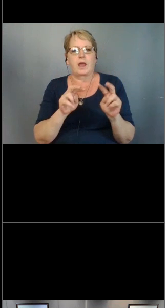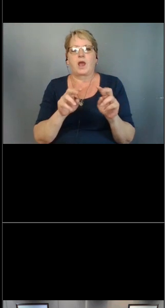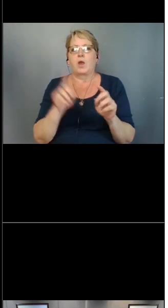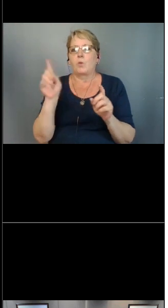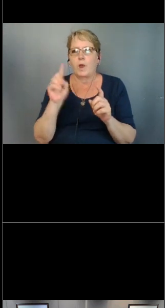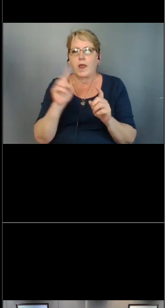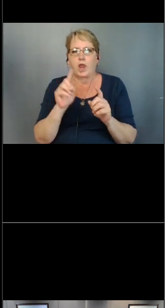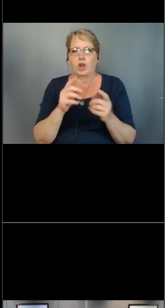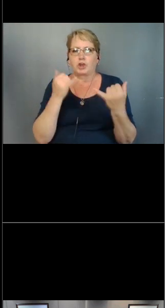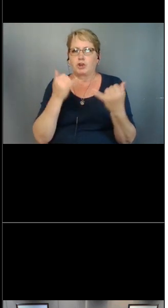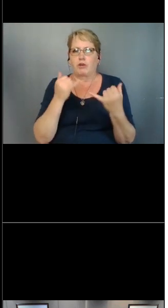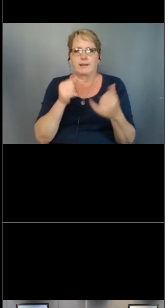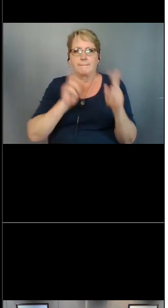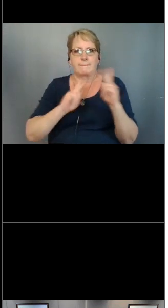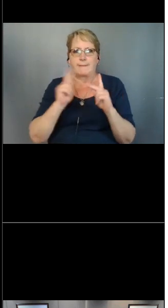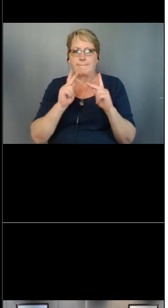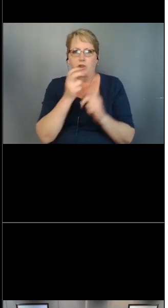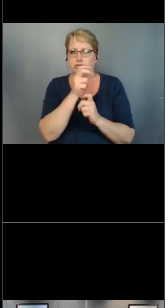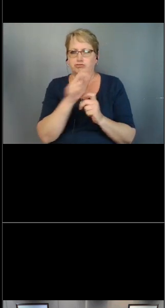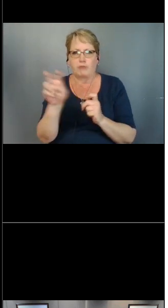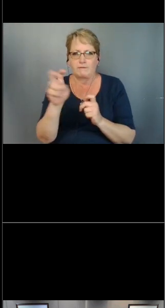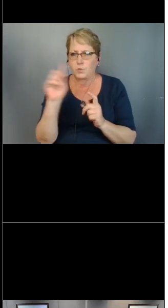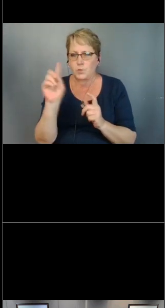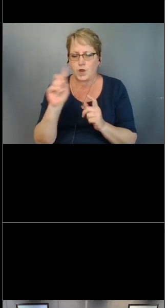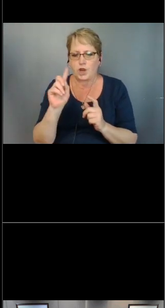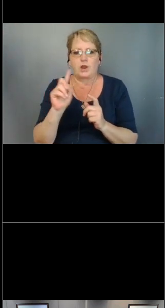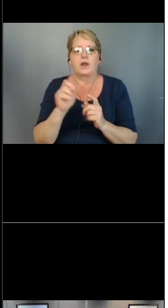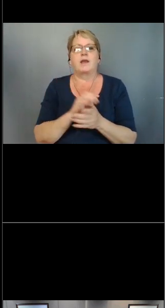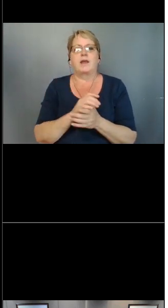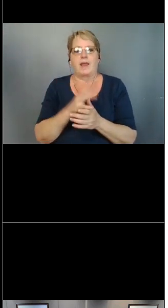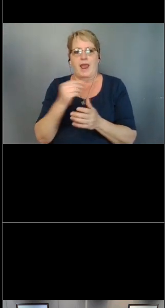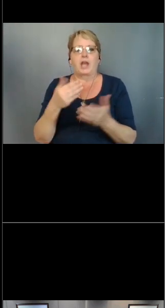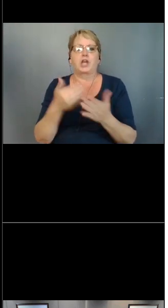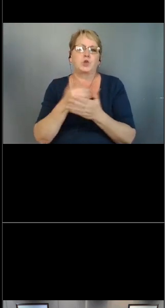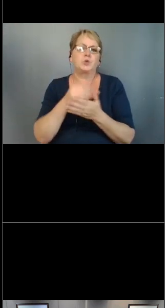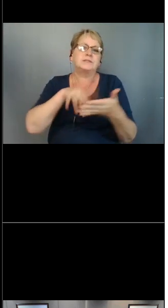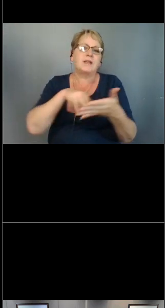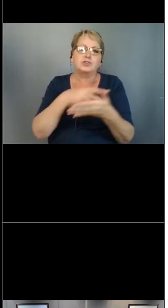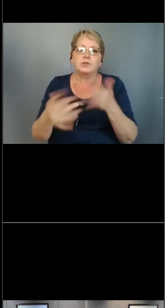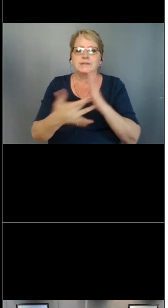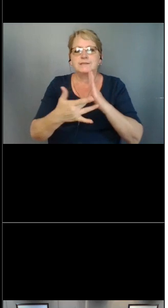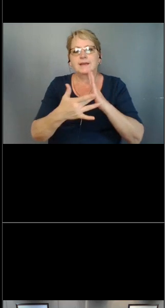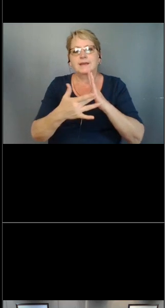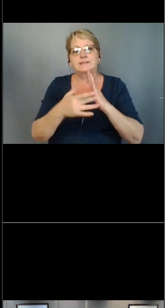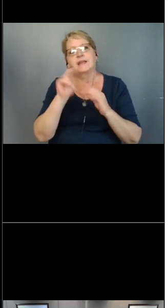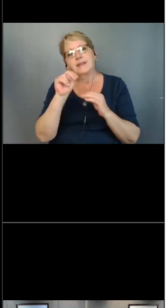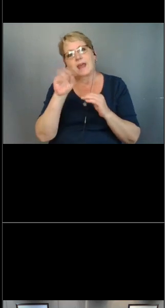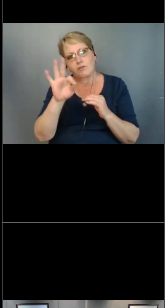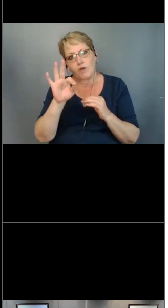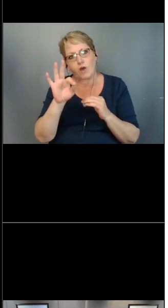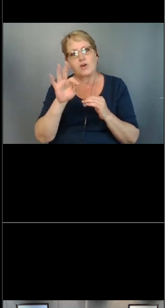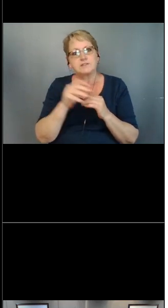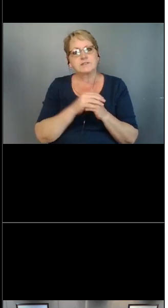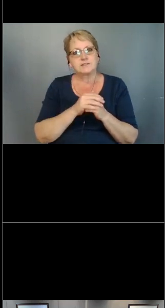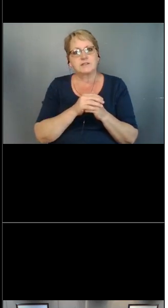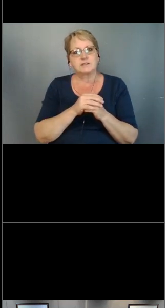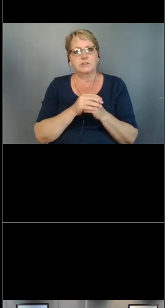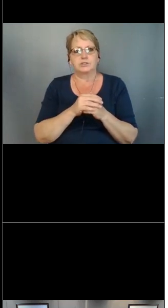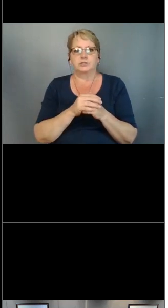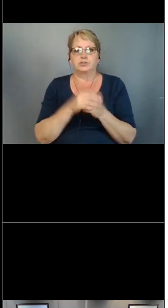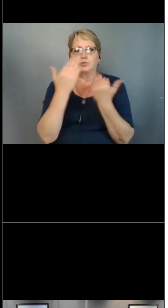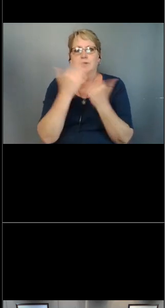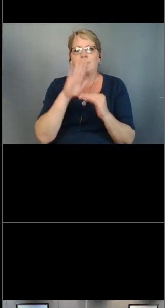current travel demand and plan to introduce new scheduling techniques like time transfers in Niagara Falls to limit overall wait